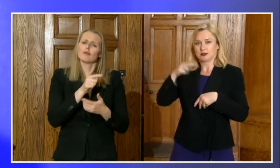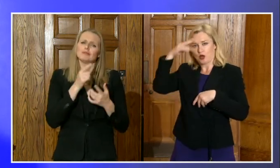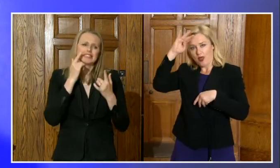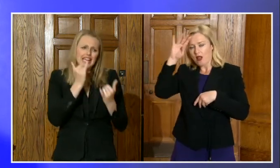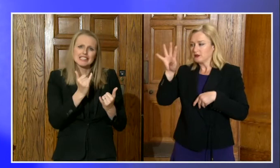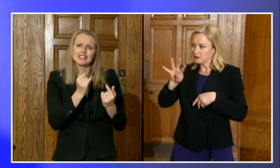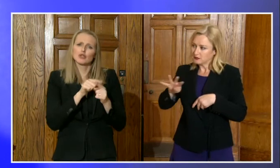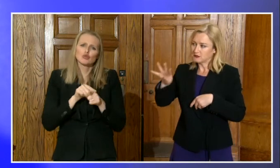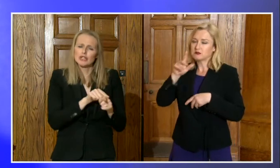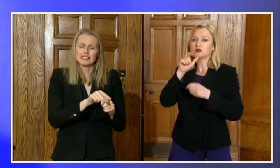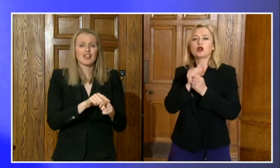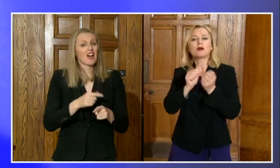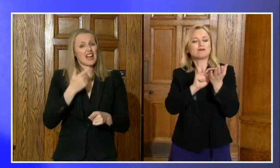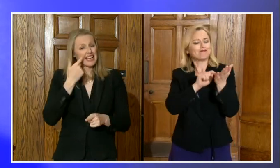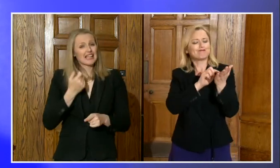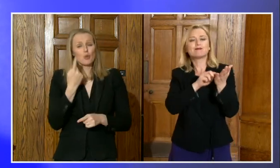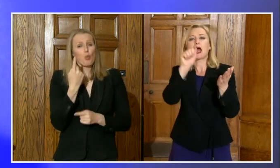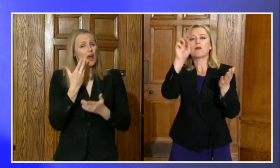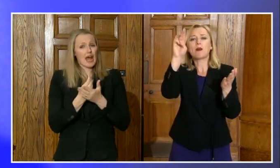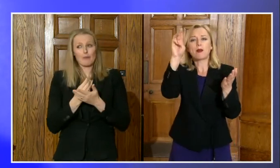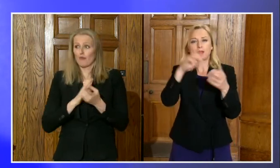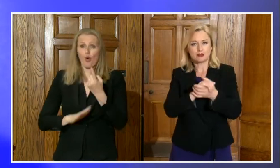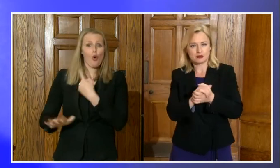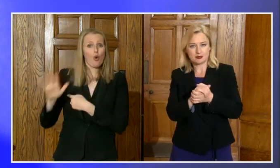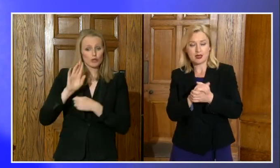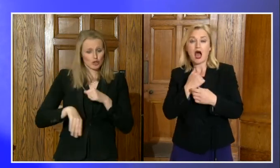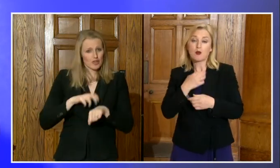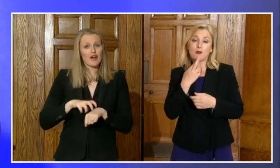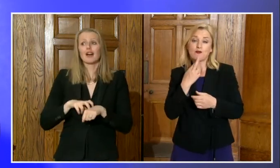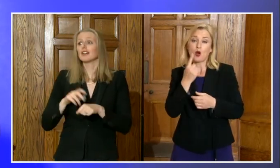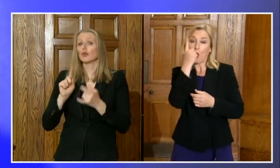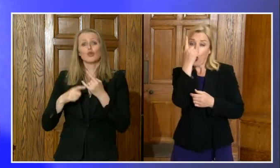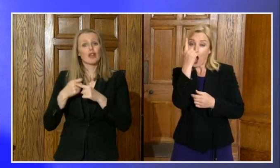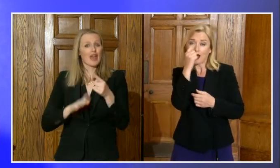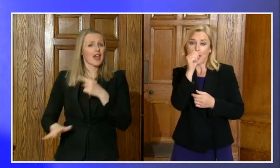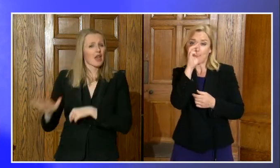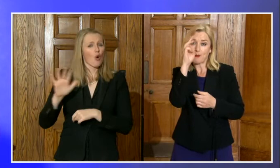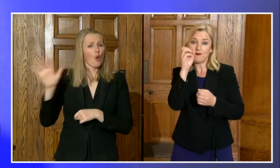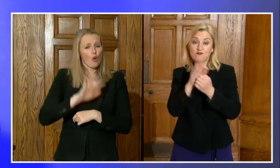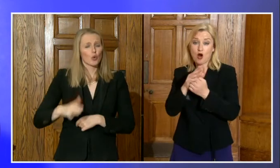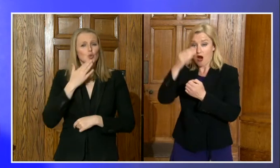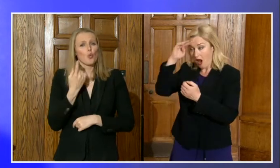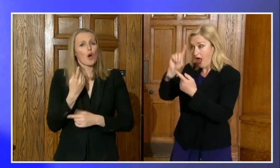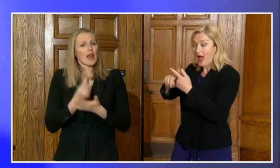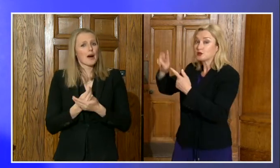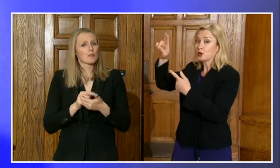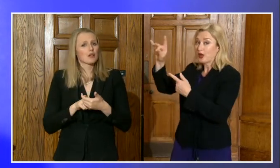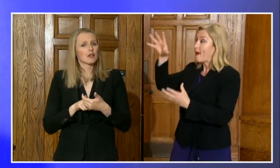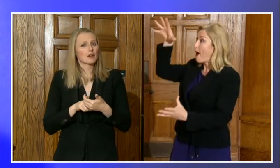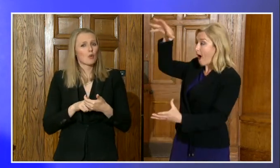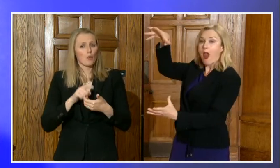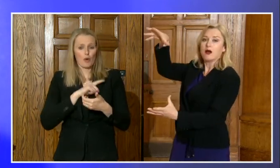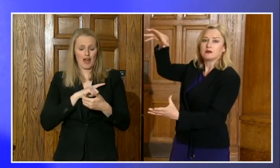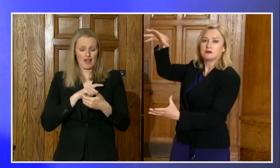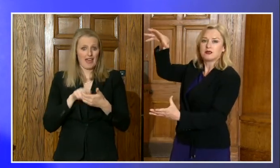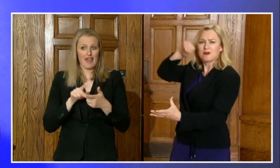see one app used across these islands, because it makes no matter where an individual is travelling, once we come out of lockdown, whether east, west